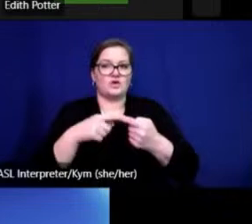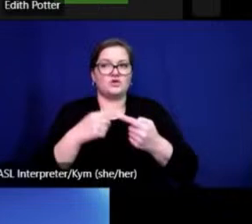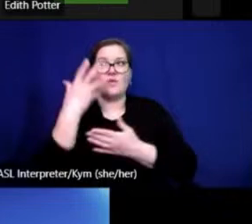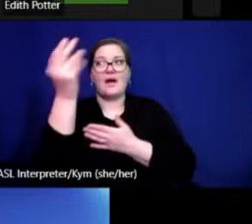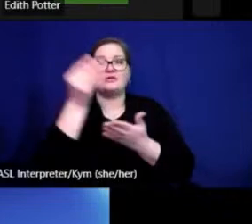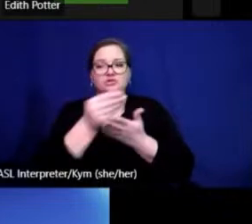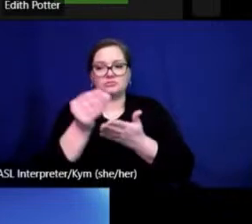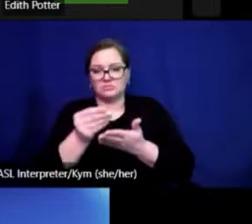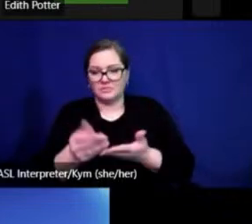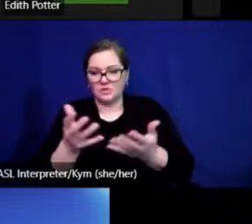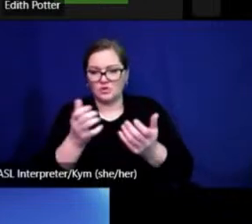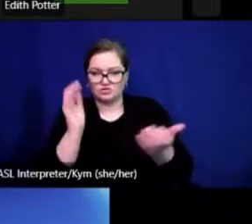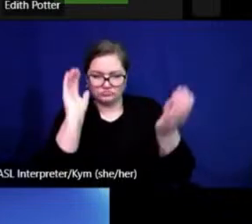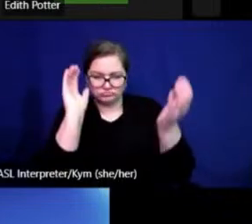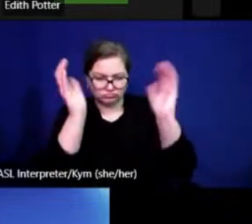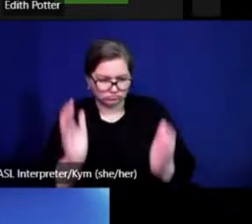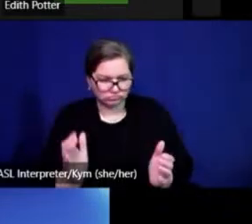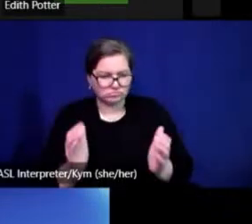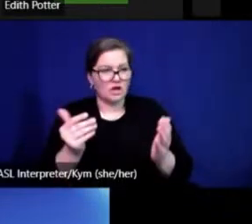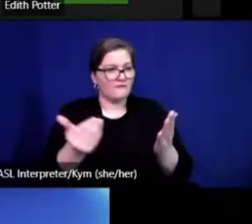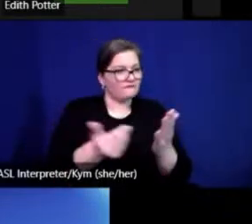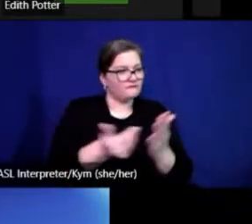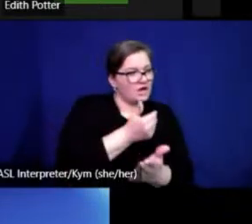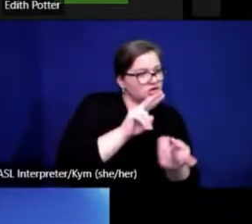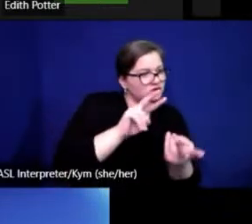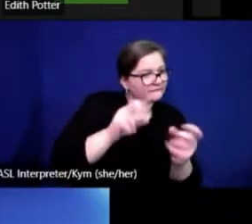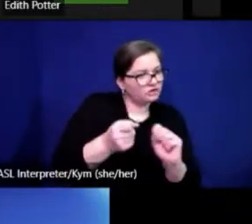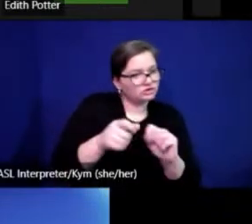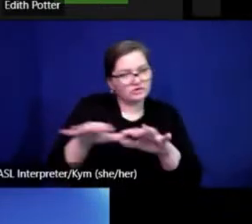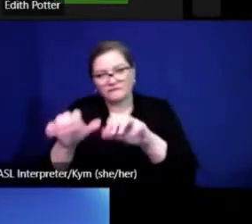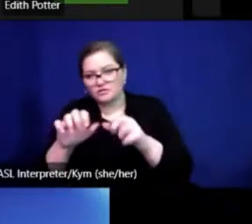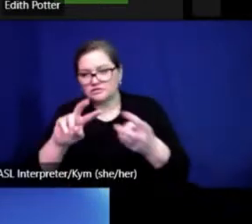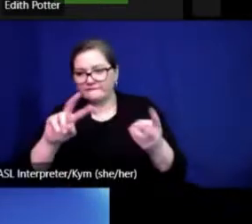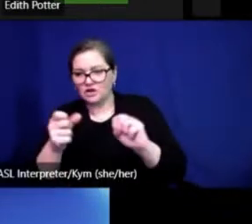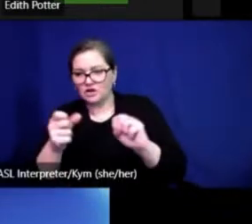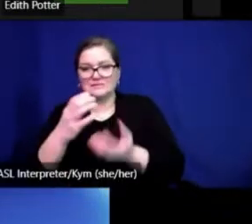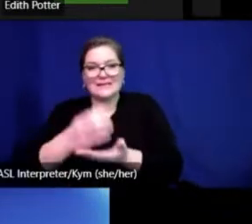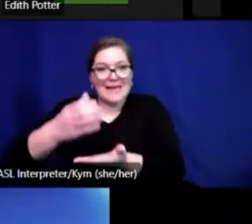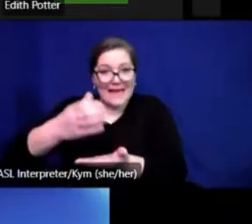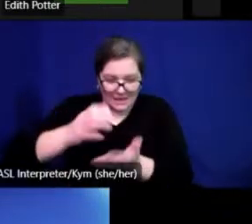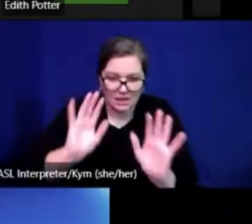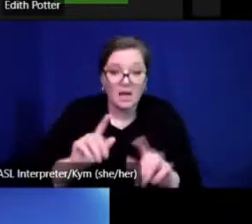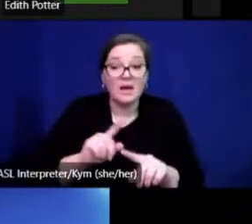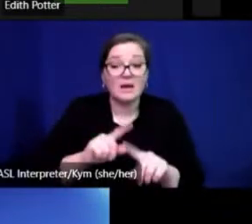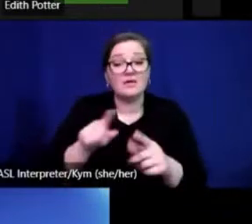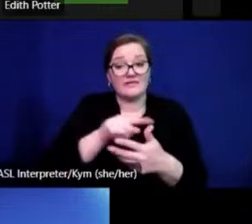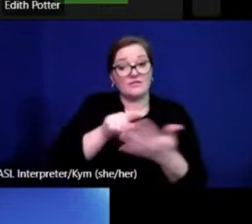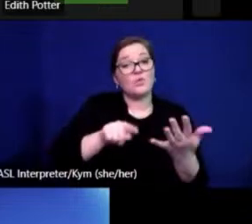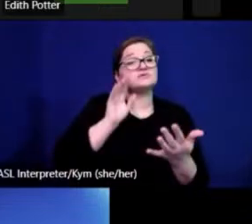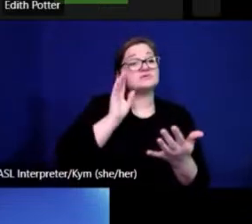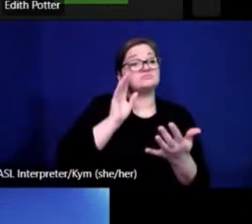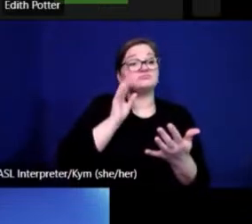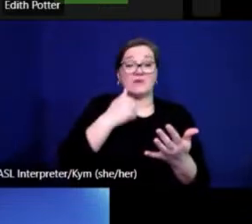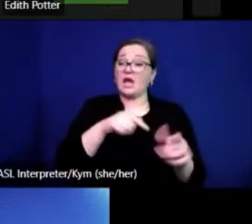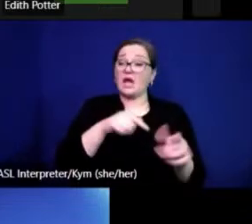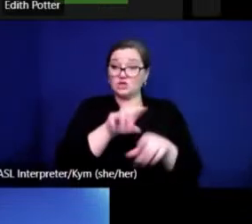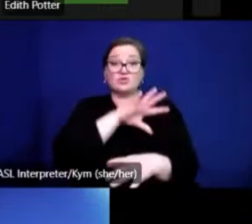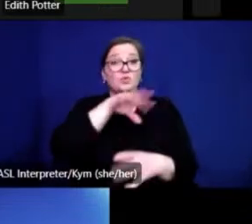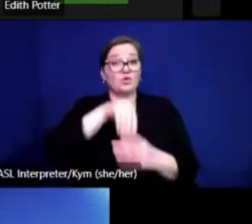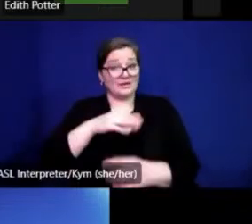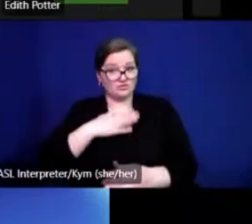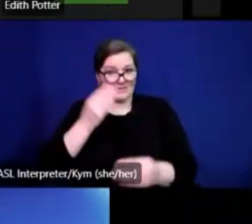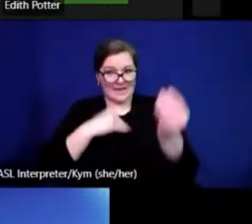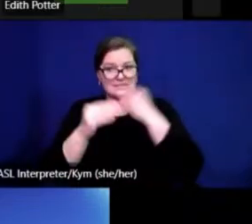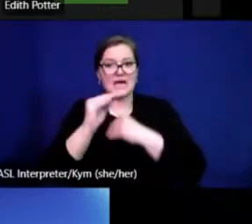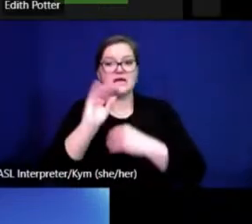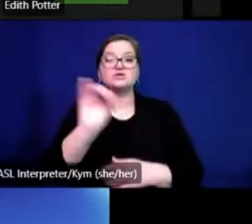compare, fresh versus frozen versus canned. But certainly those are things I incorporate into my diet, and